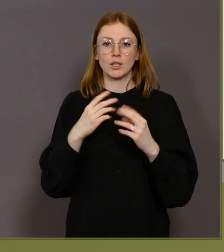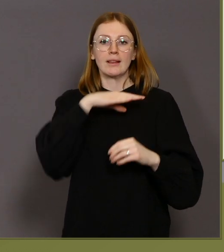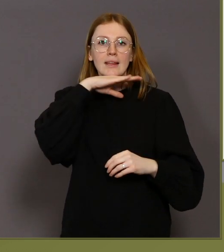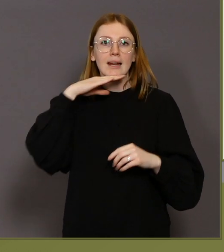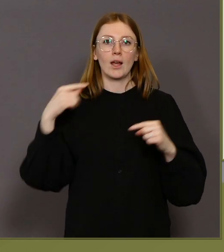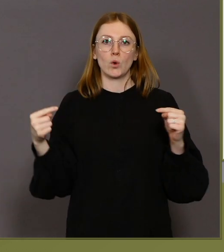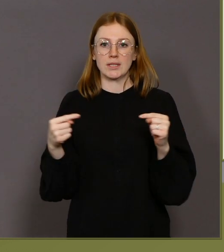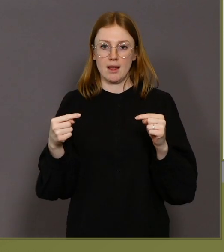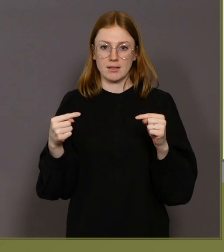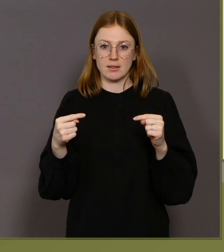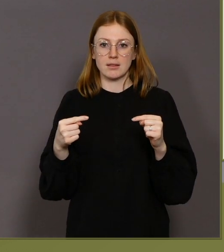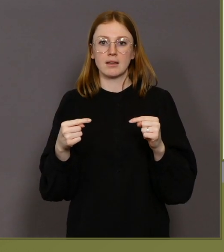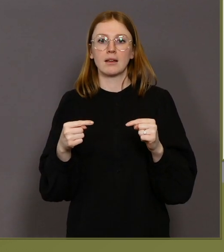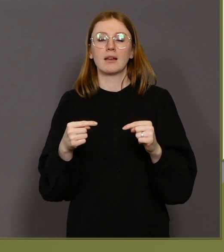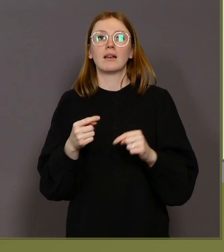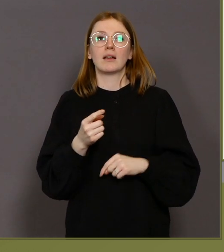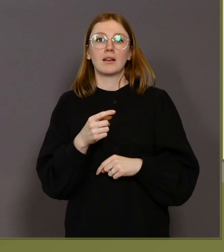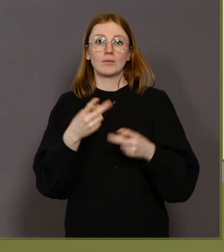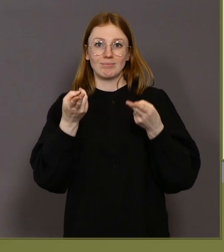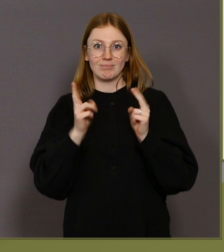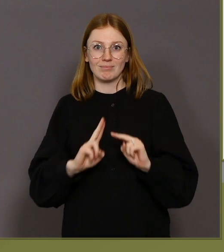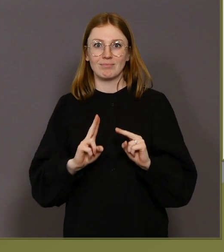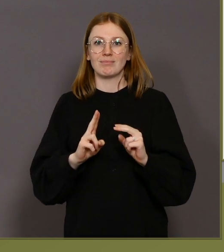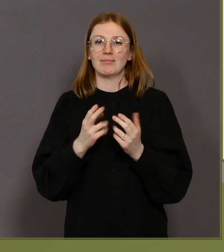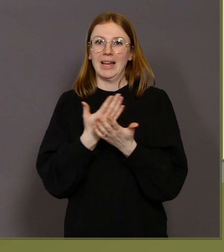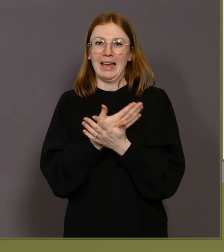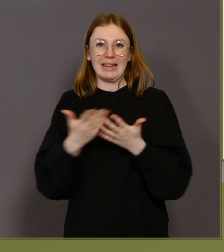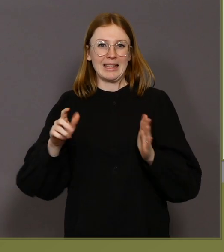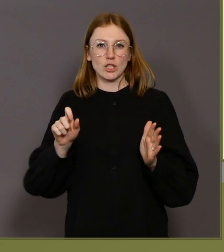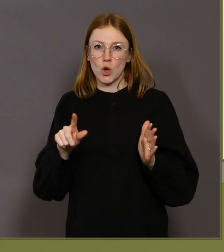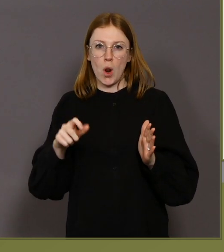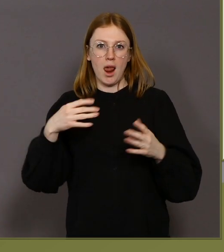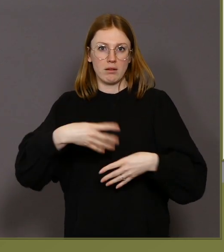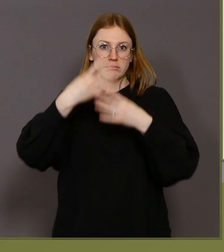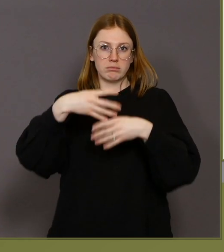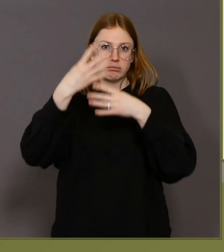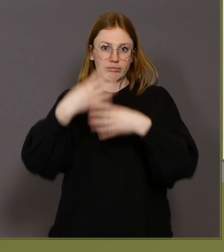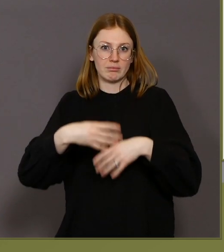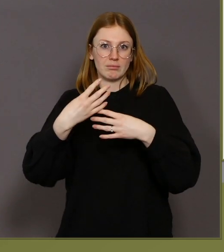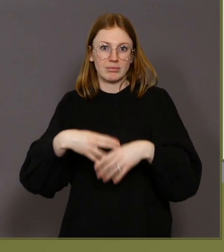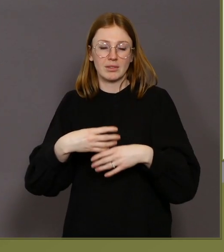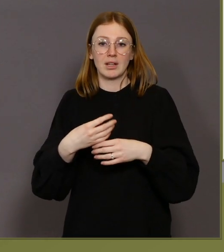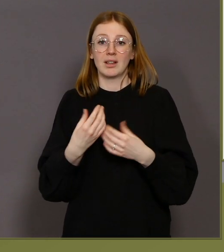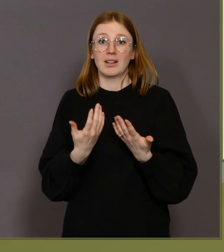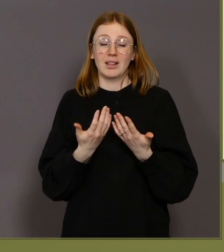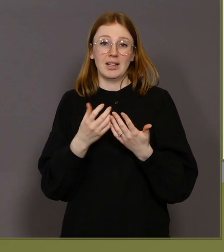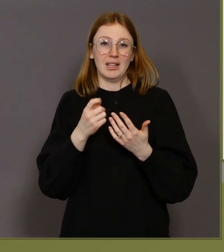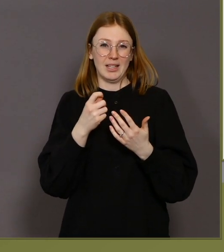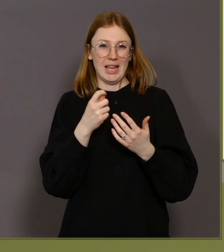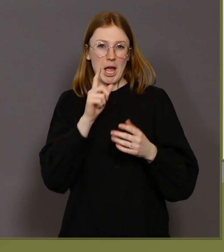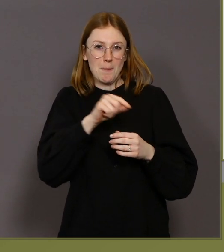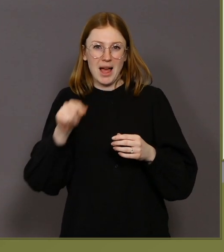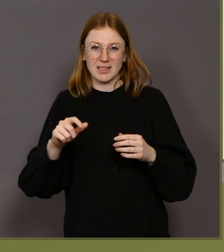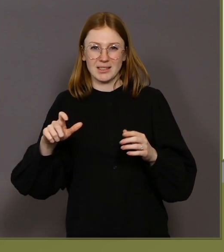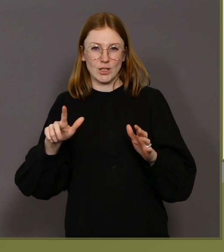two directions. So no user should scroll horizontally and vertically at the same time.